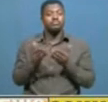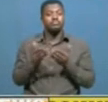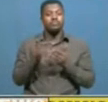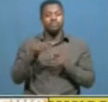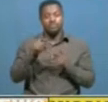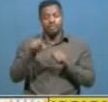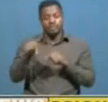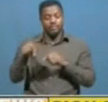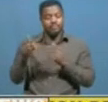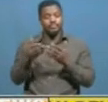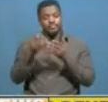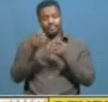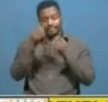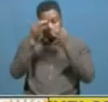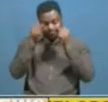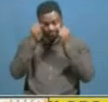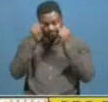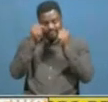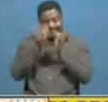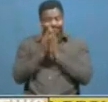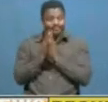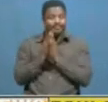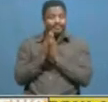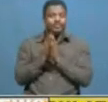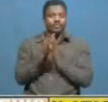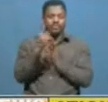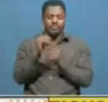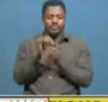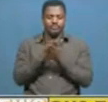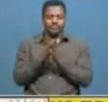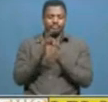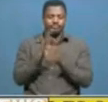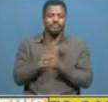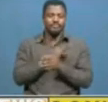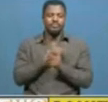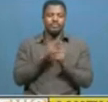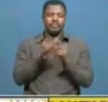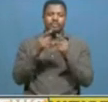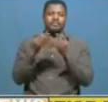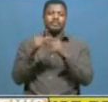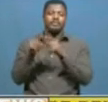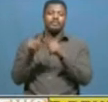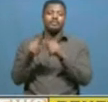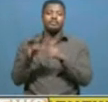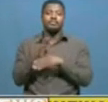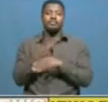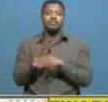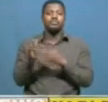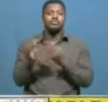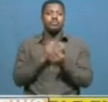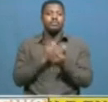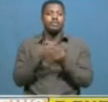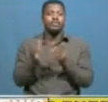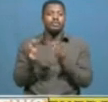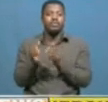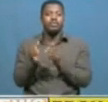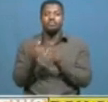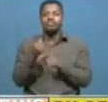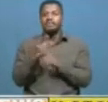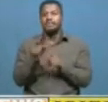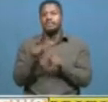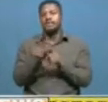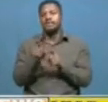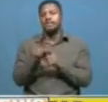With determination and prayer, one can make profit from any business, no matter how small. Just like